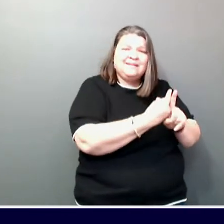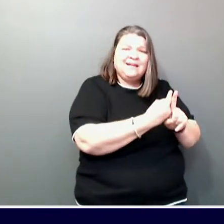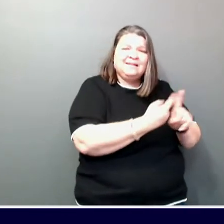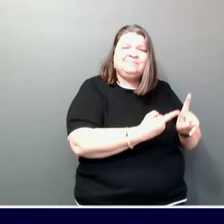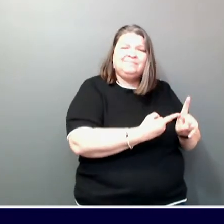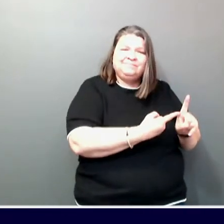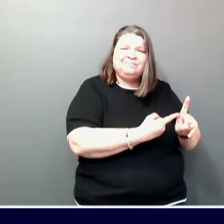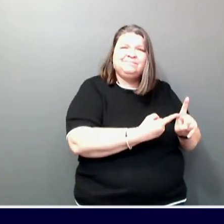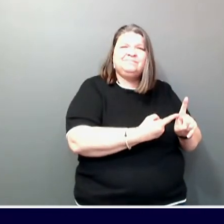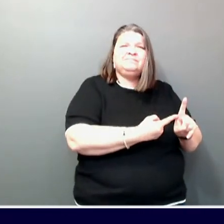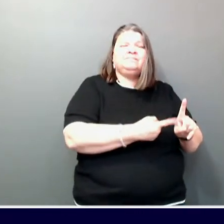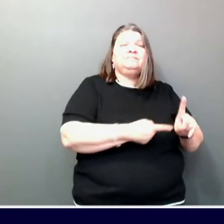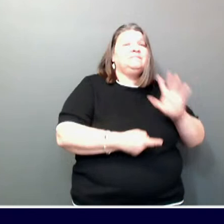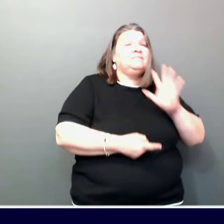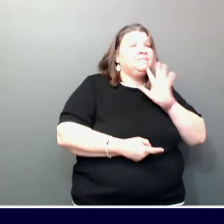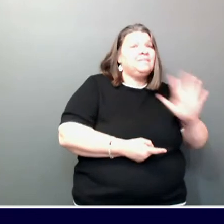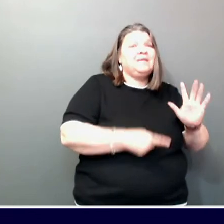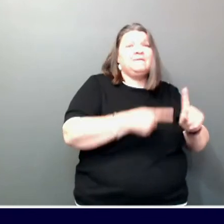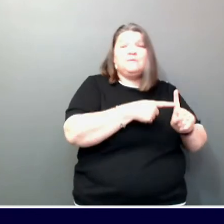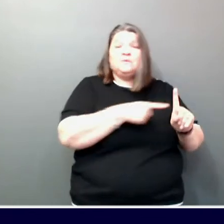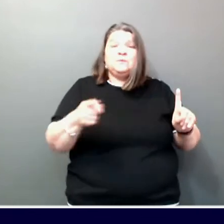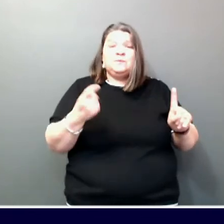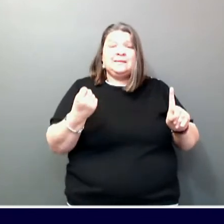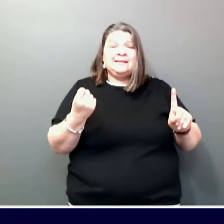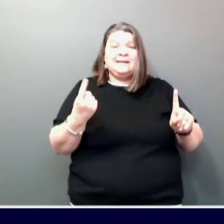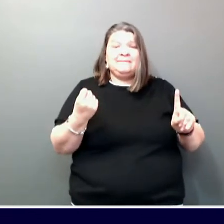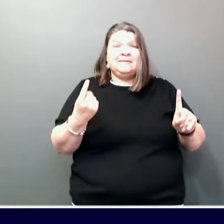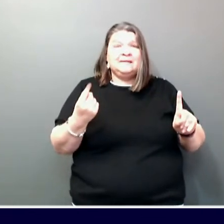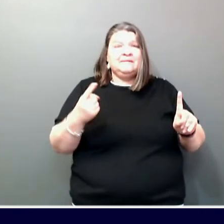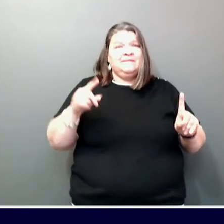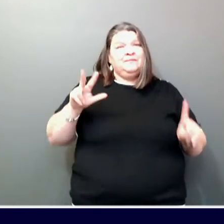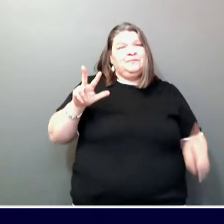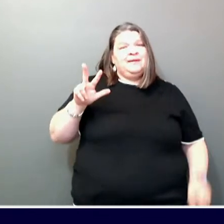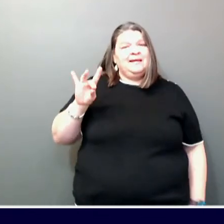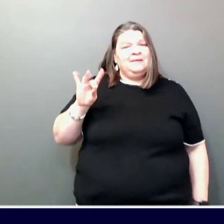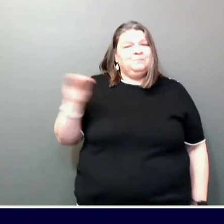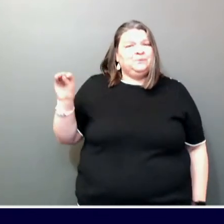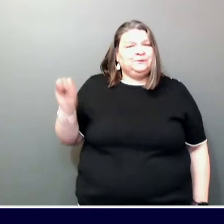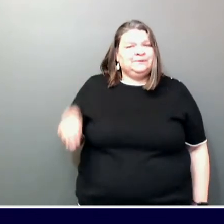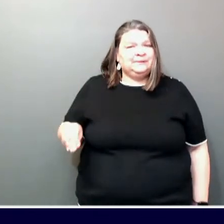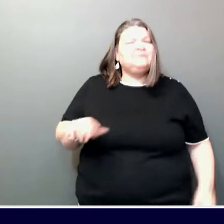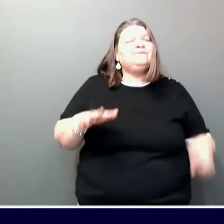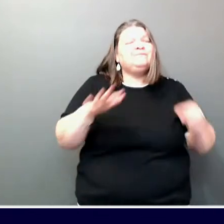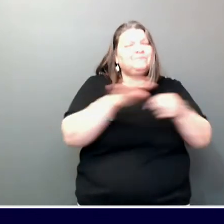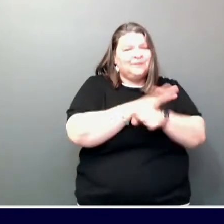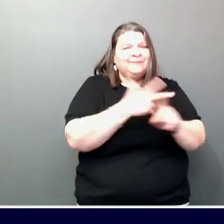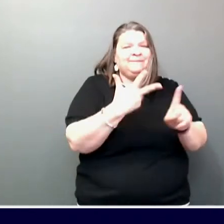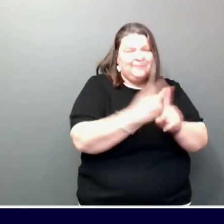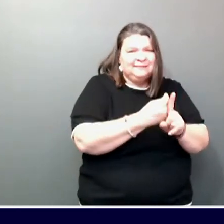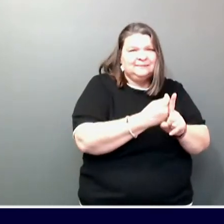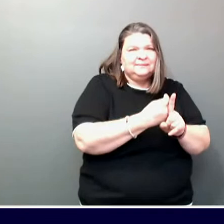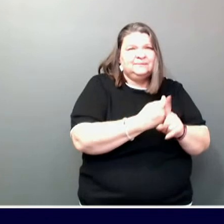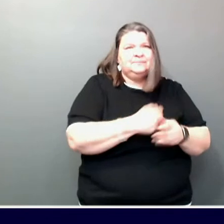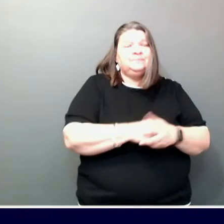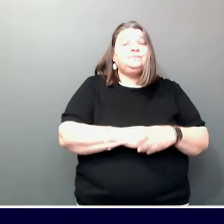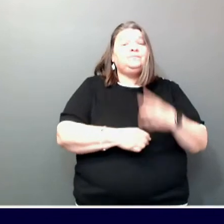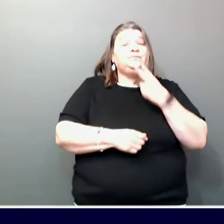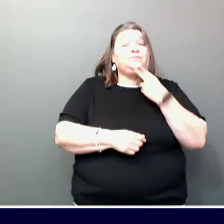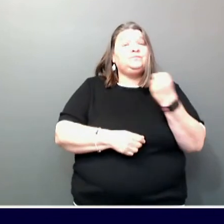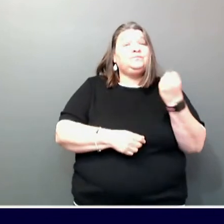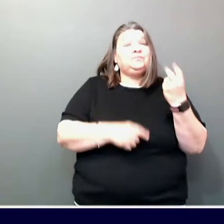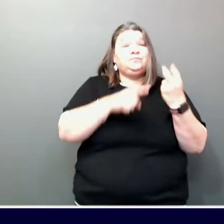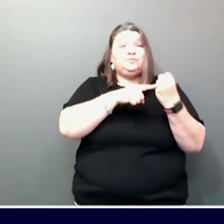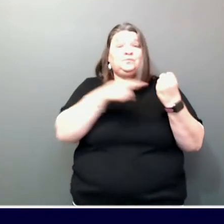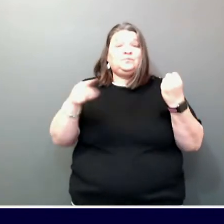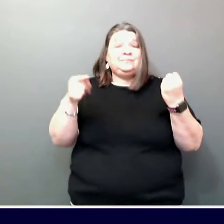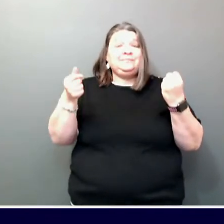population, 38% are fully vaccinated. And for 12 to 19-year-olds, it's 68%. When you